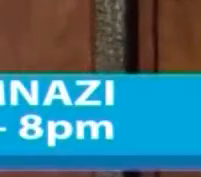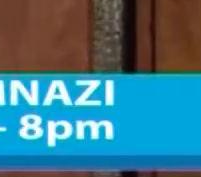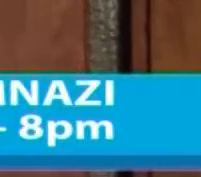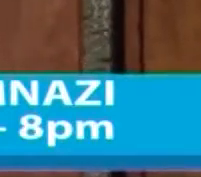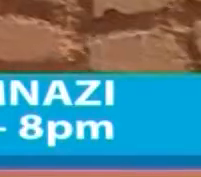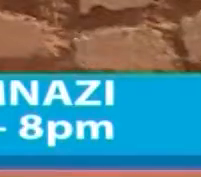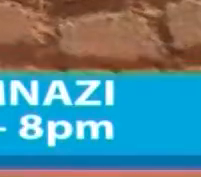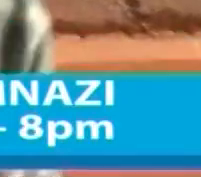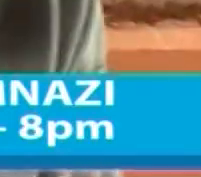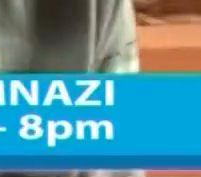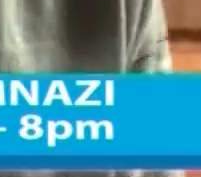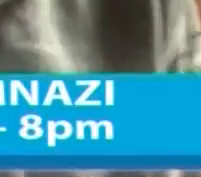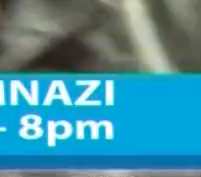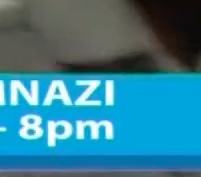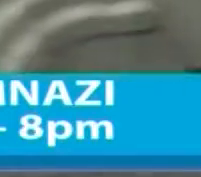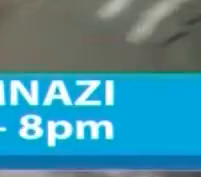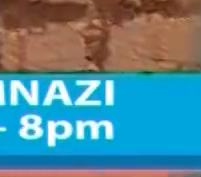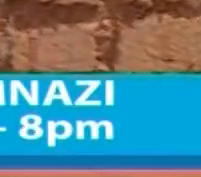wangu?